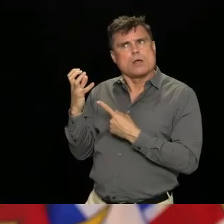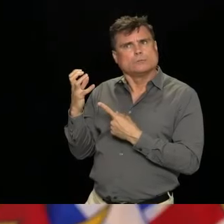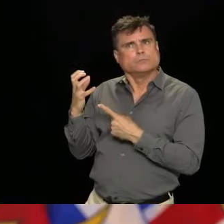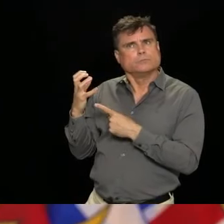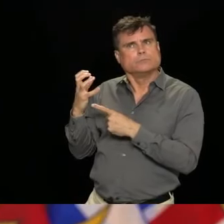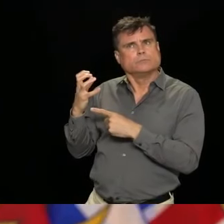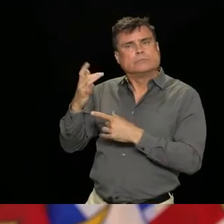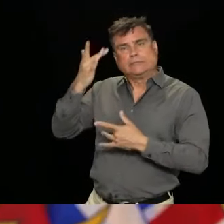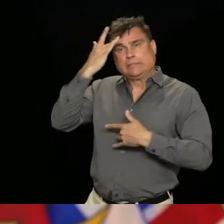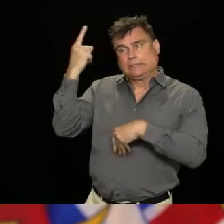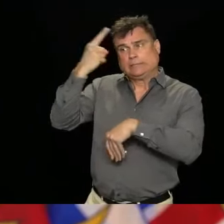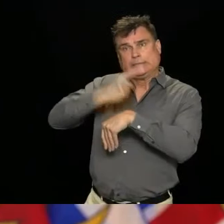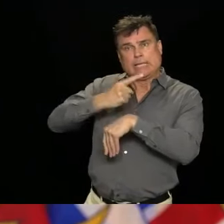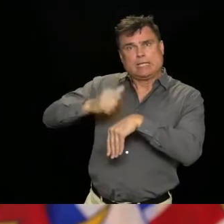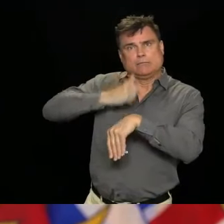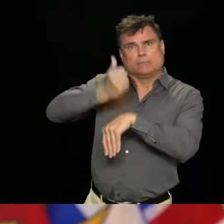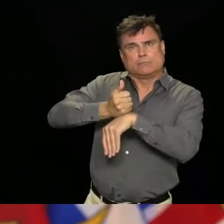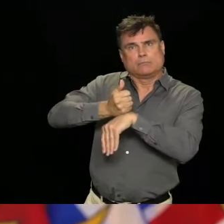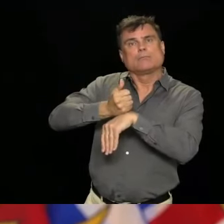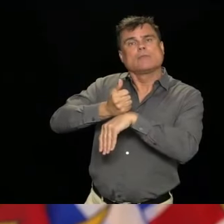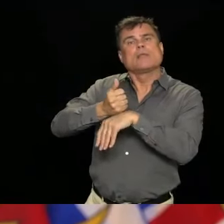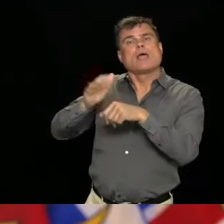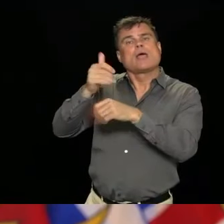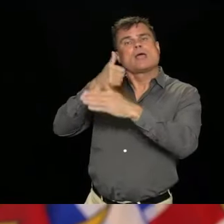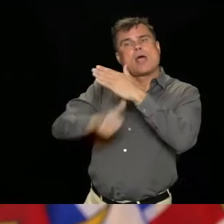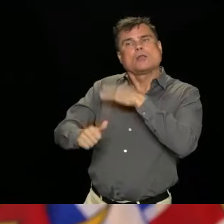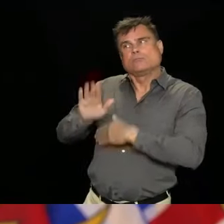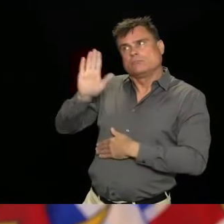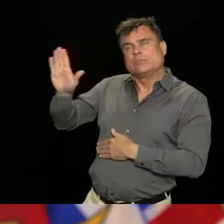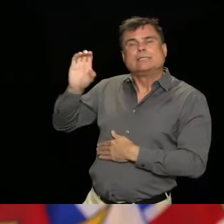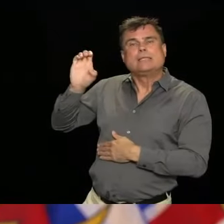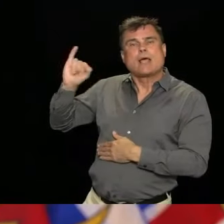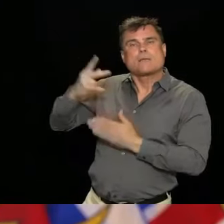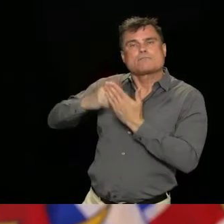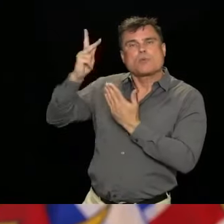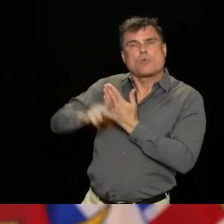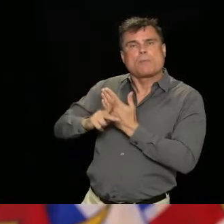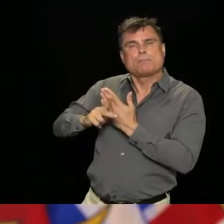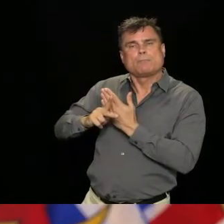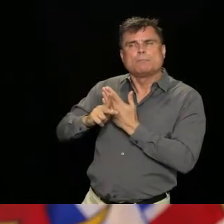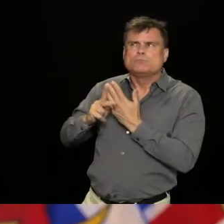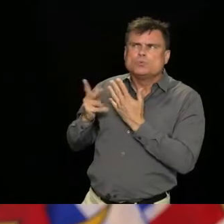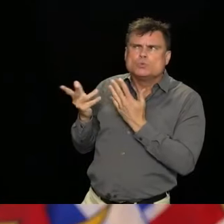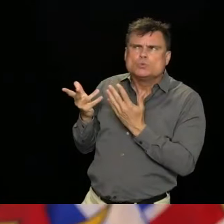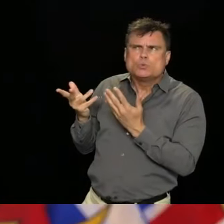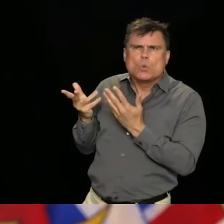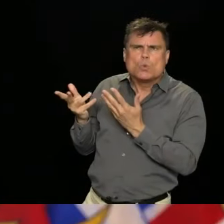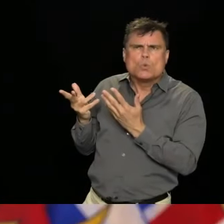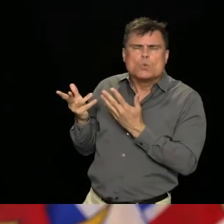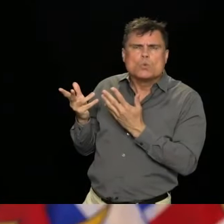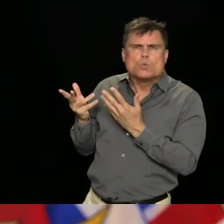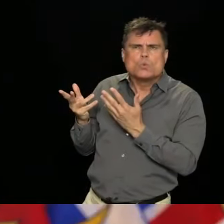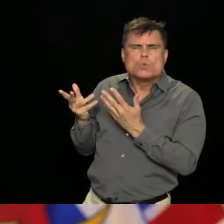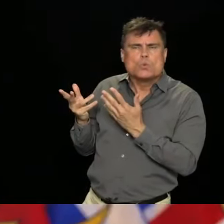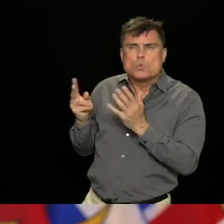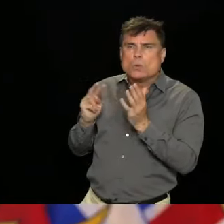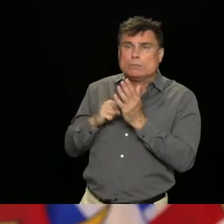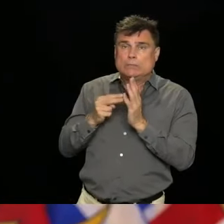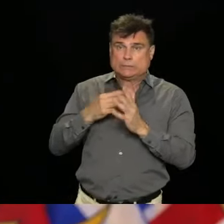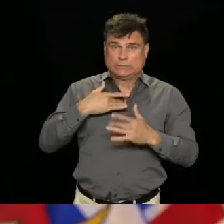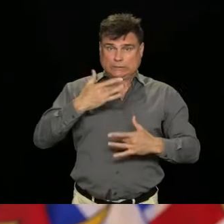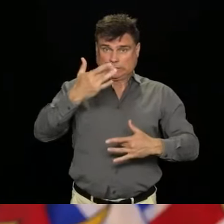to the province. Do you have any idea what Ottawa's decided upon here? If it's giving BC money, does that mean it's not coming